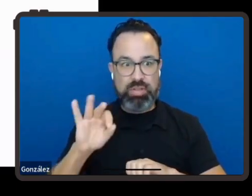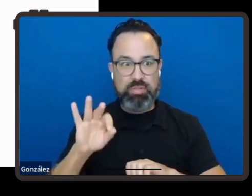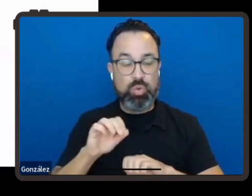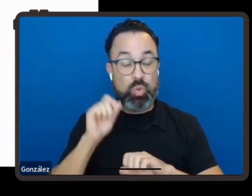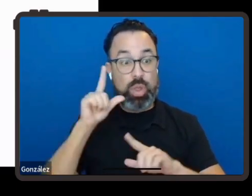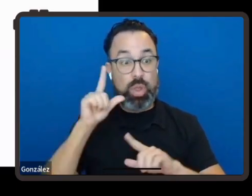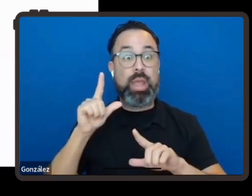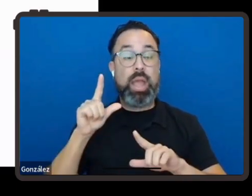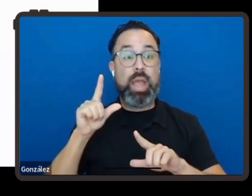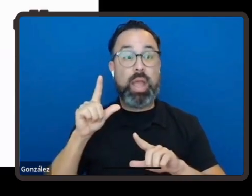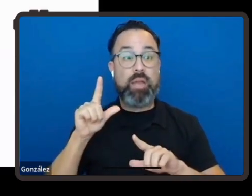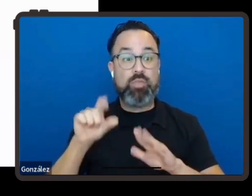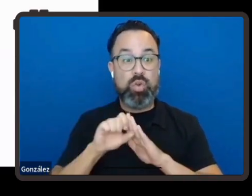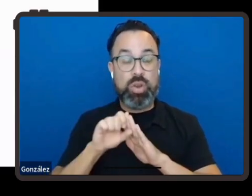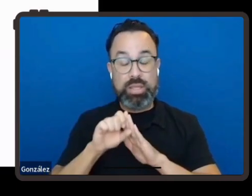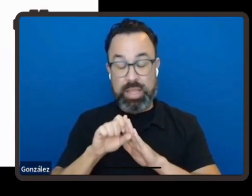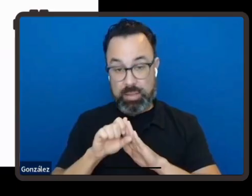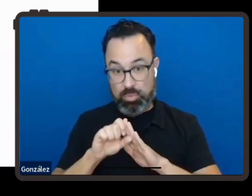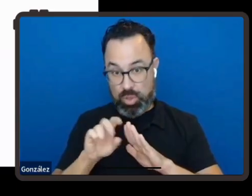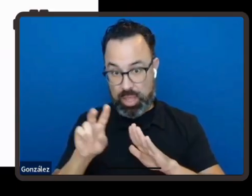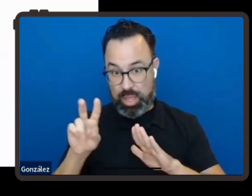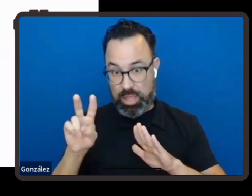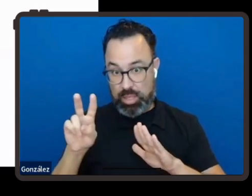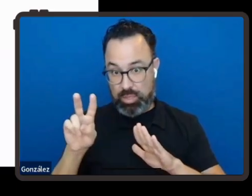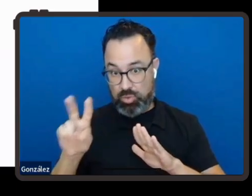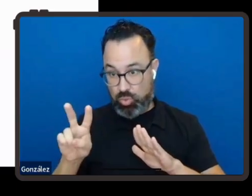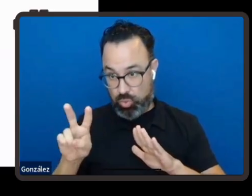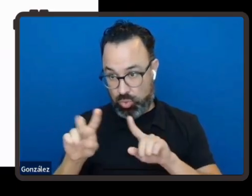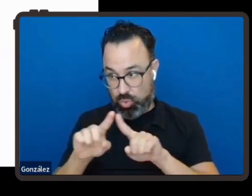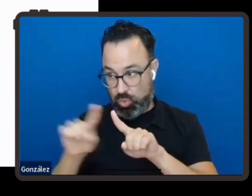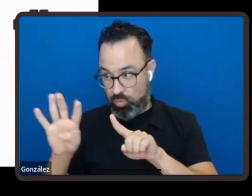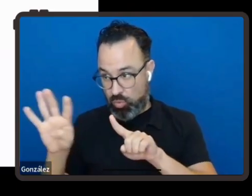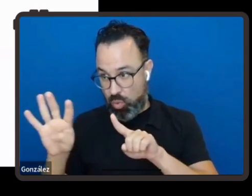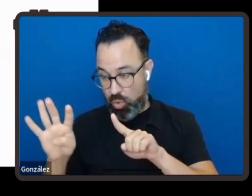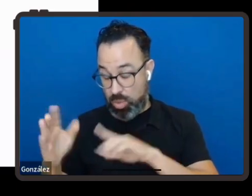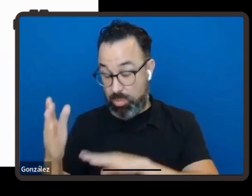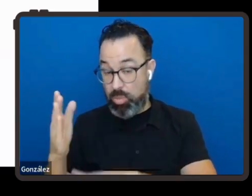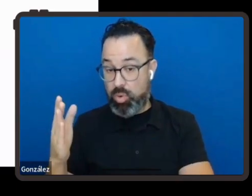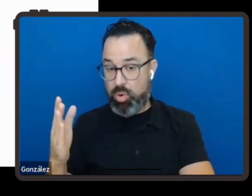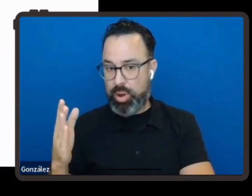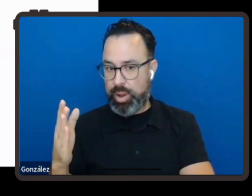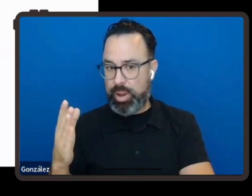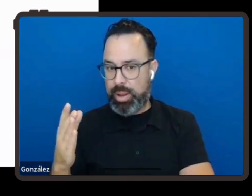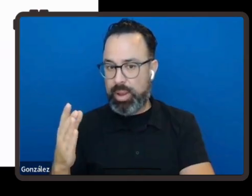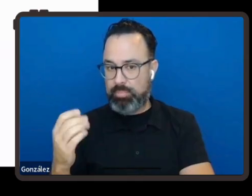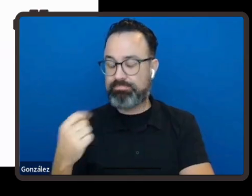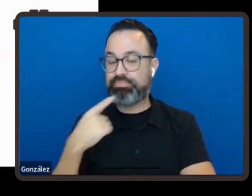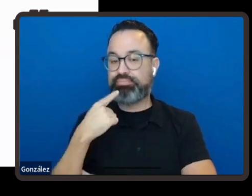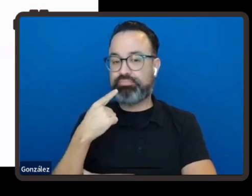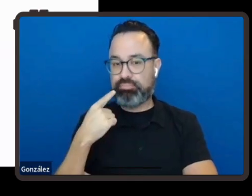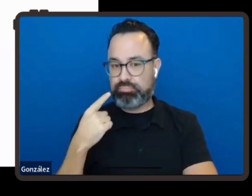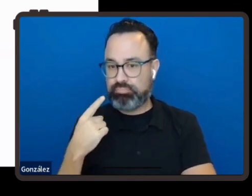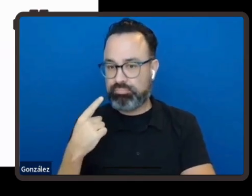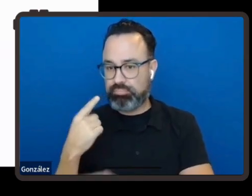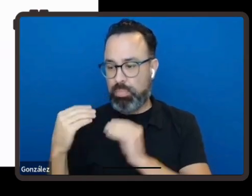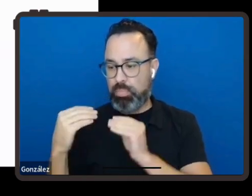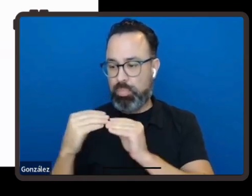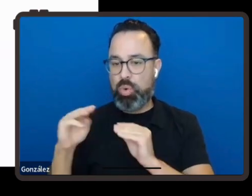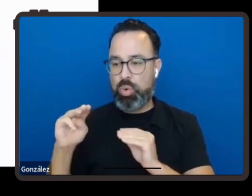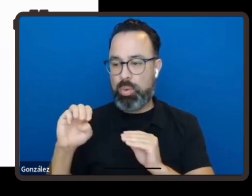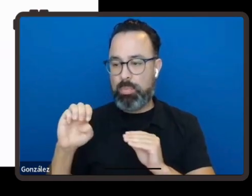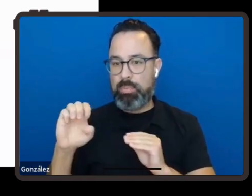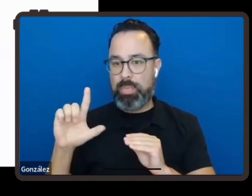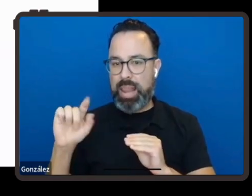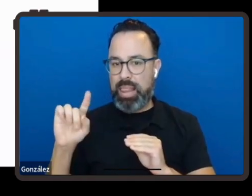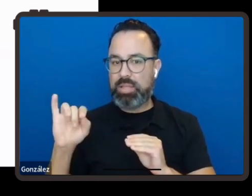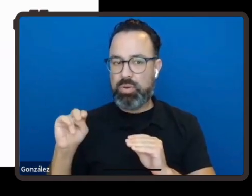a.m, another melatonin. And I think I use that with a lot of my general regular pediatric patients,